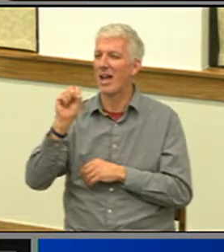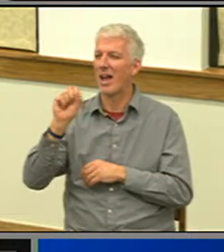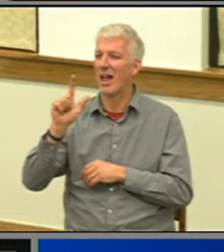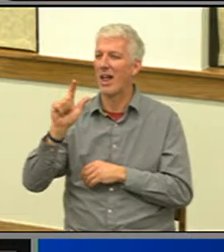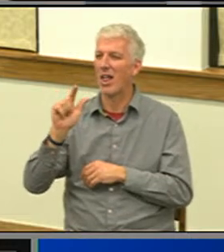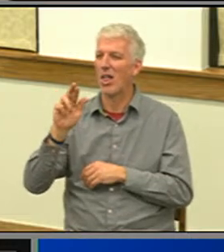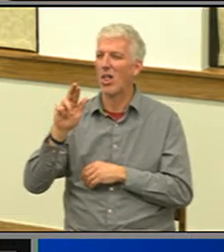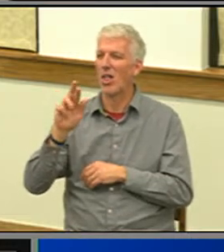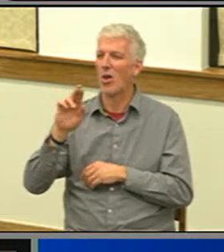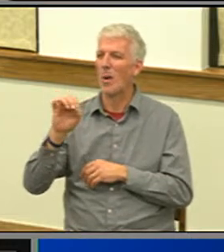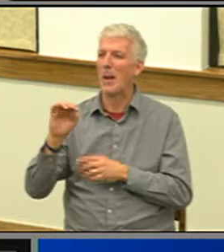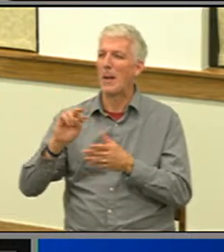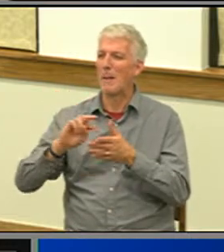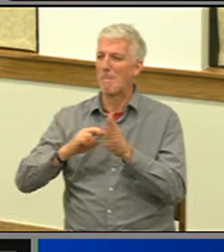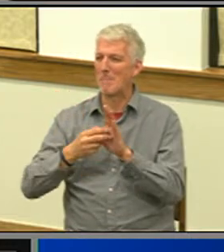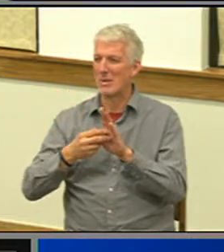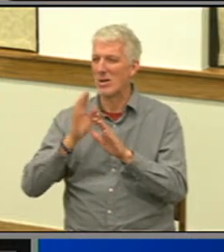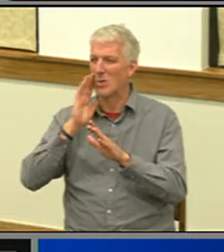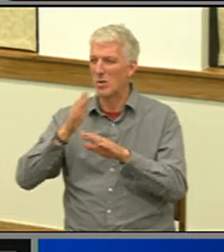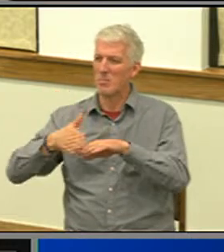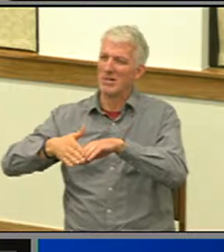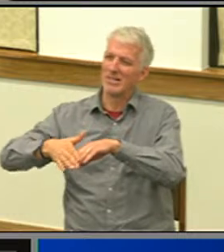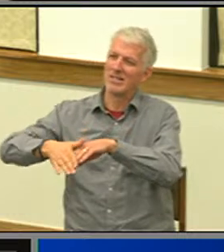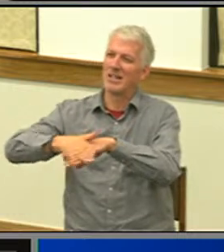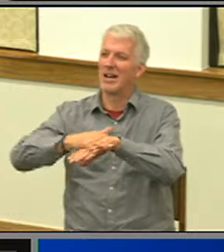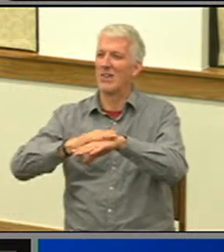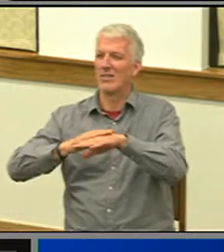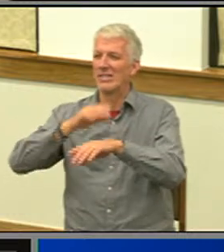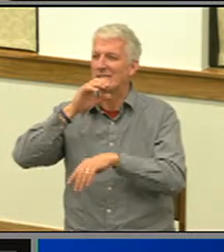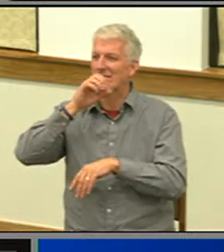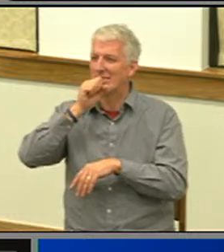detail as to what those mean.